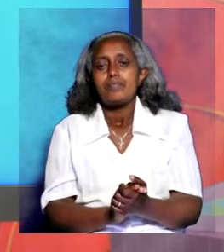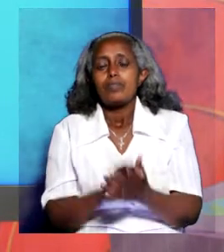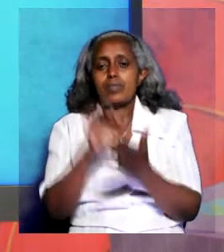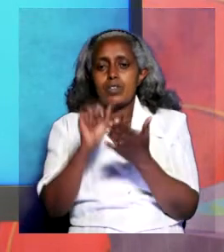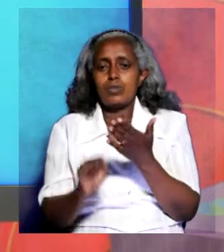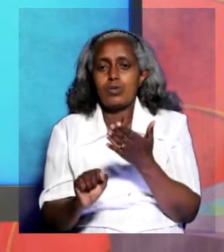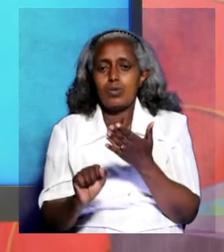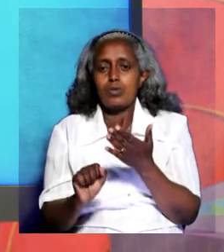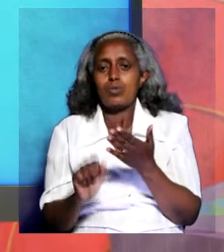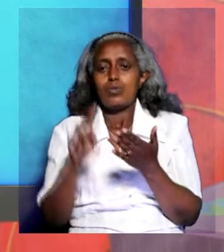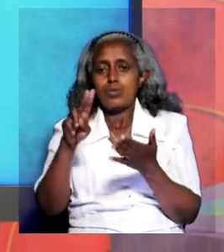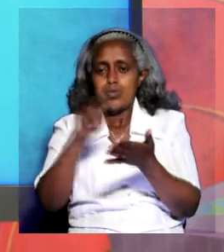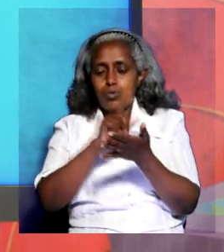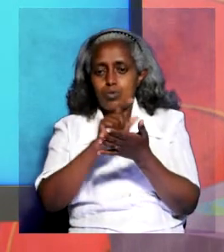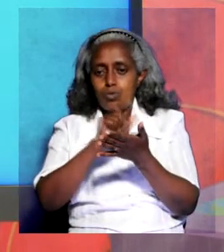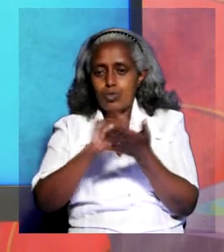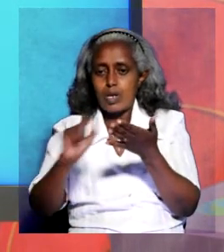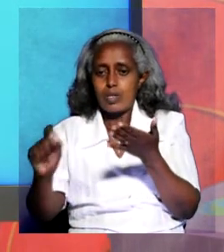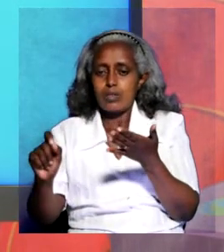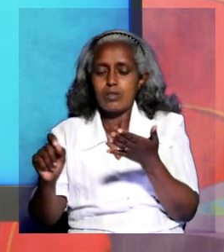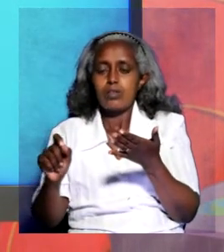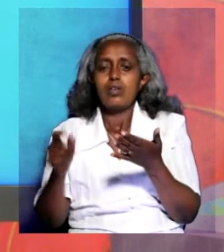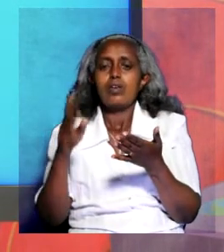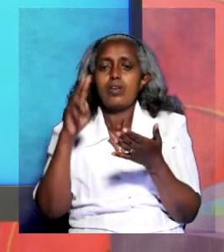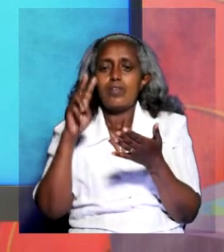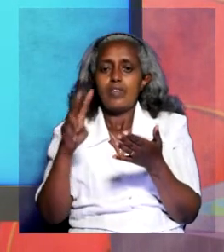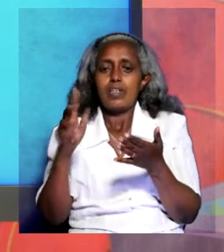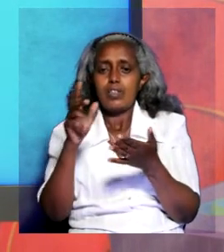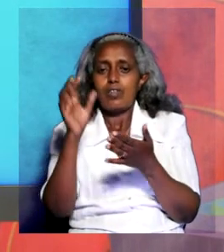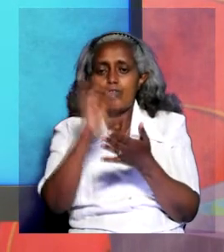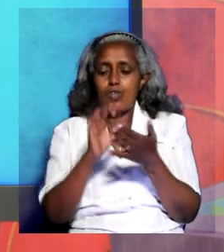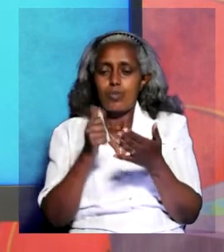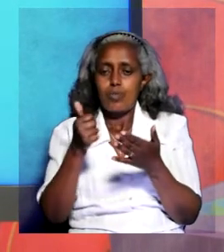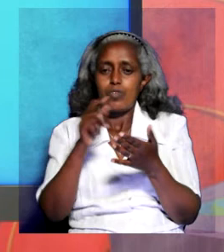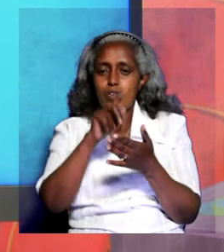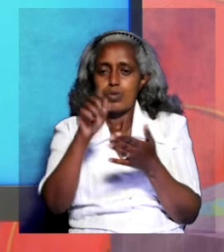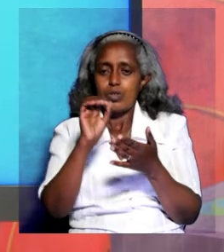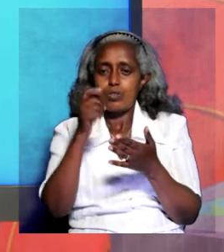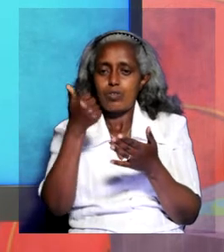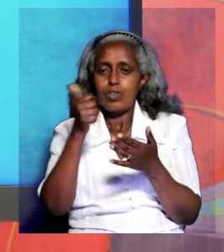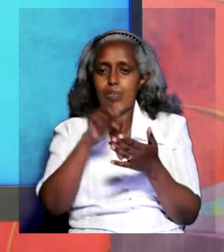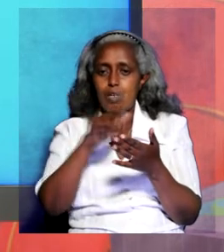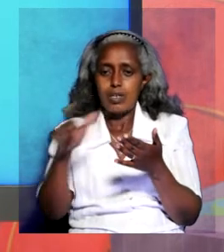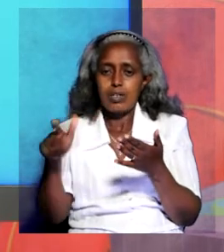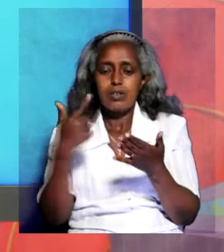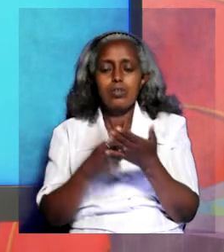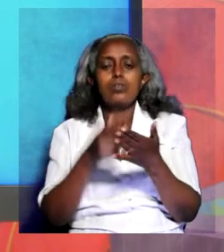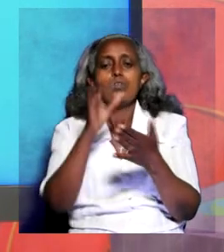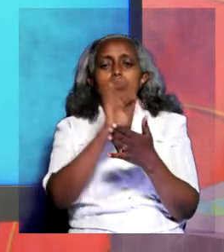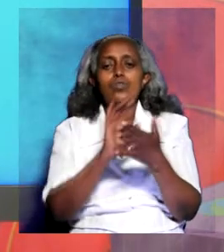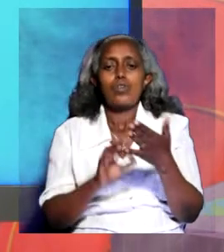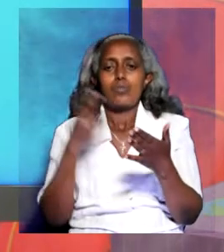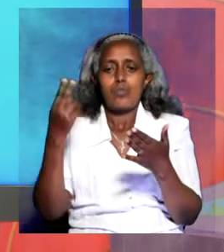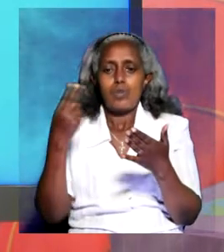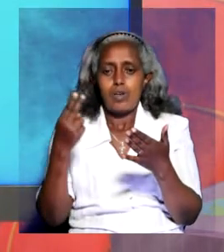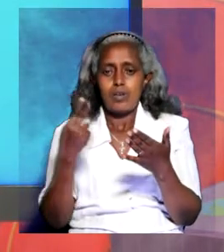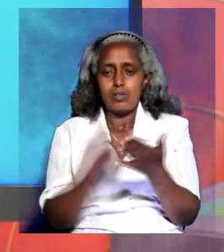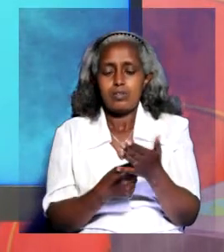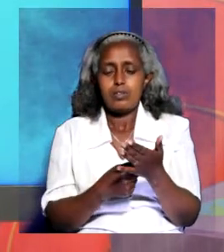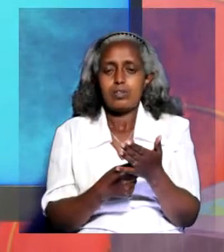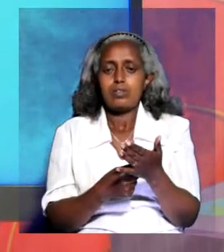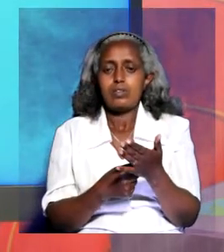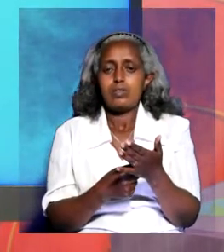So to write a vector form of equation of a line, we use this formula. We need two